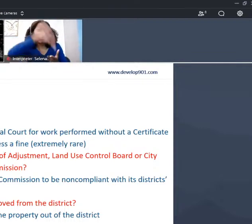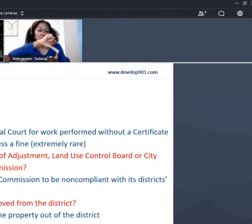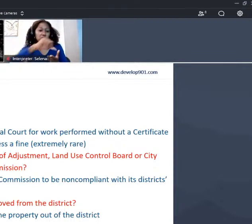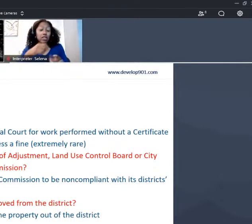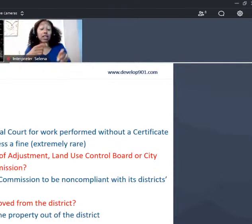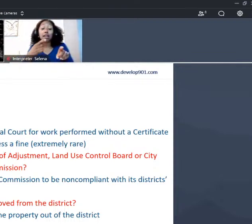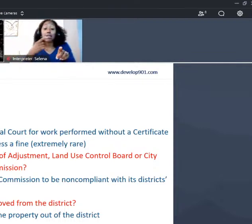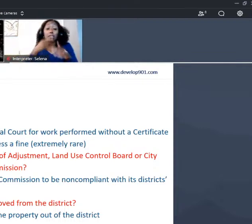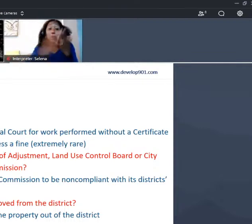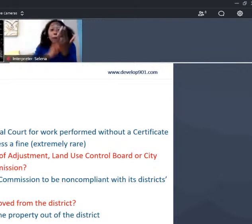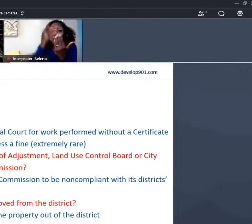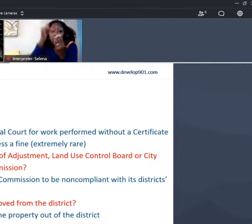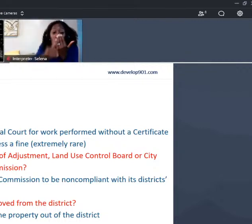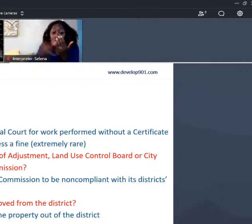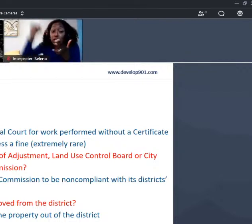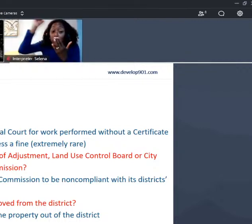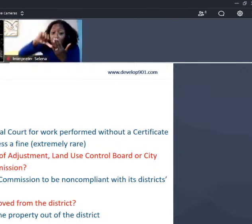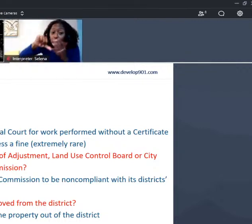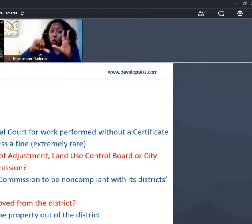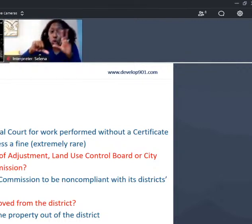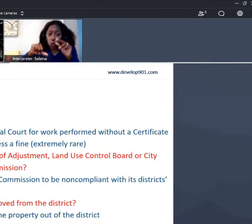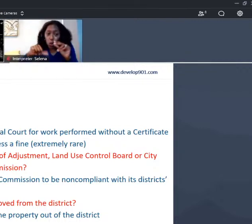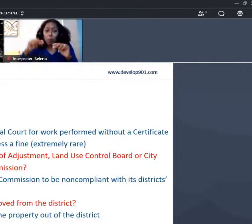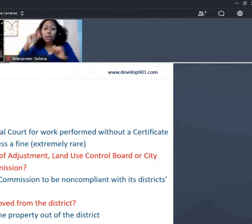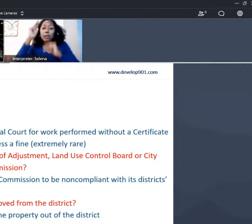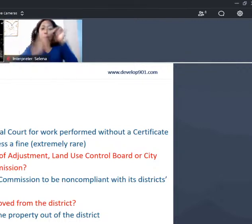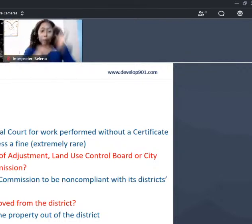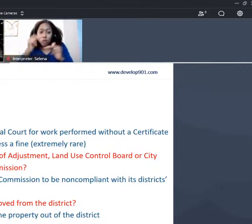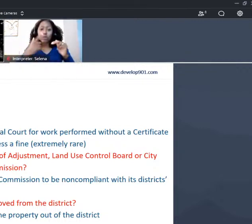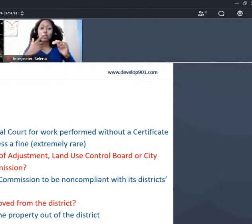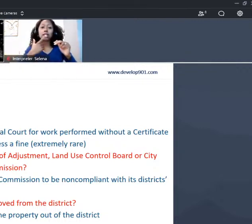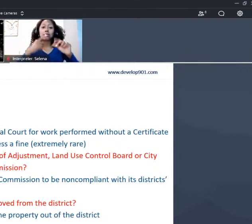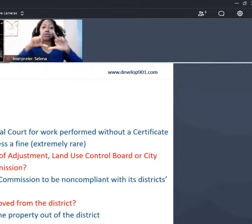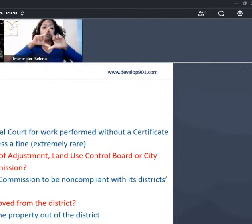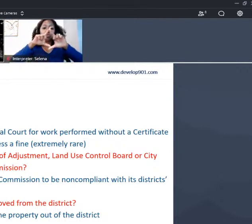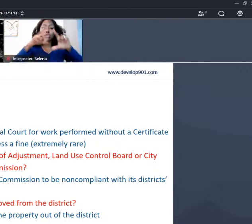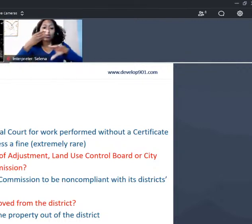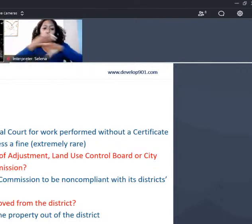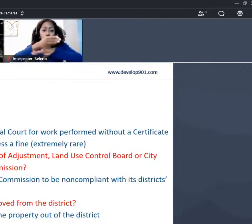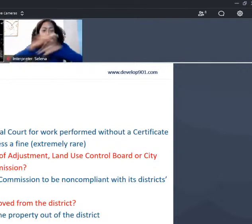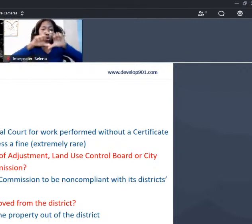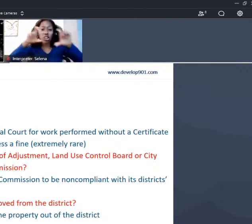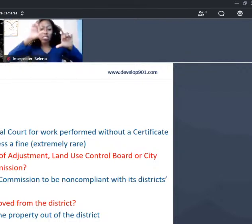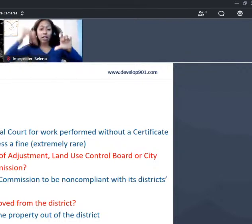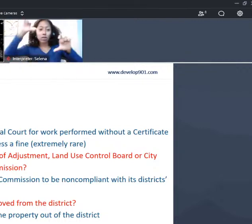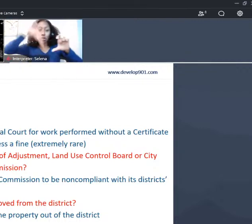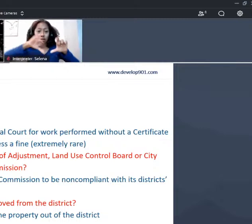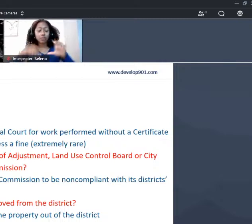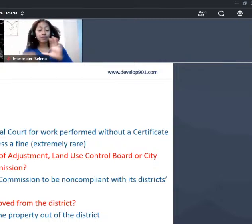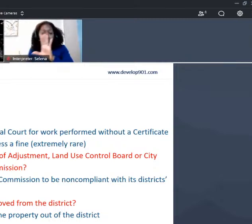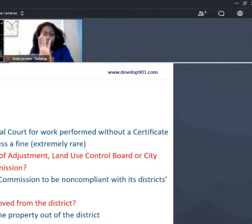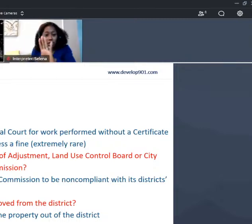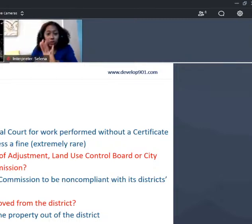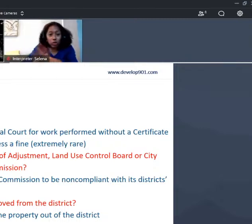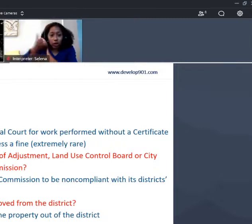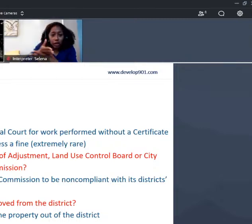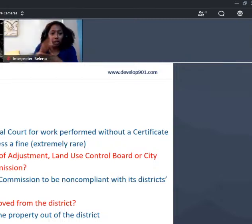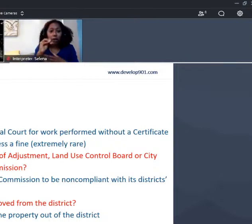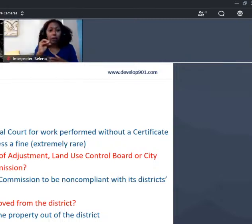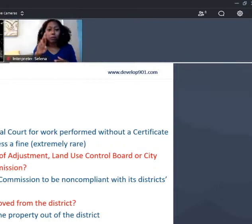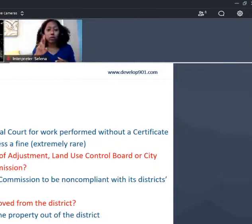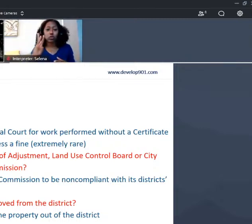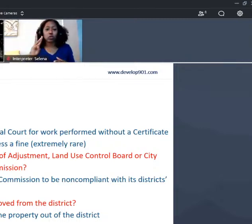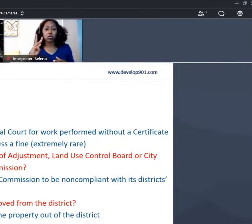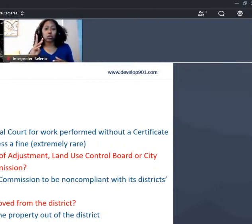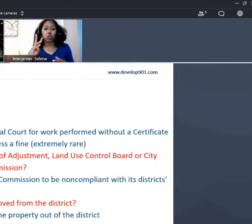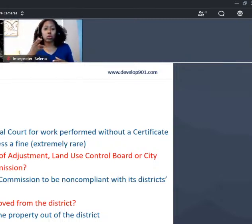is rejecting the treatment on the project. And here's I'm sorry, Mr. Whitehead, real quick, and